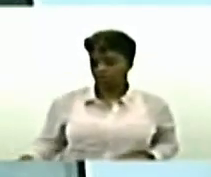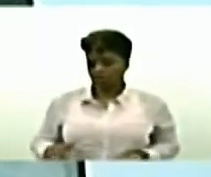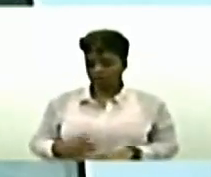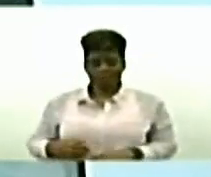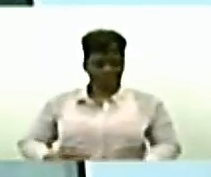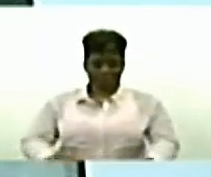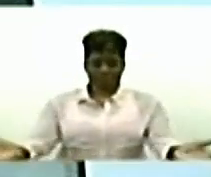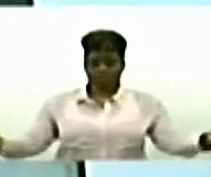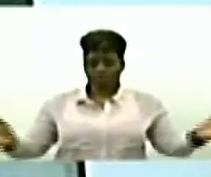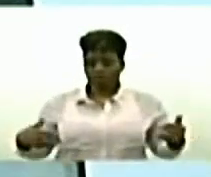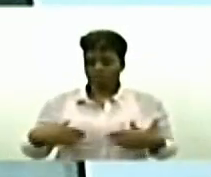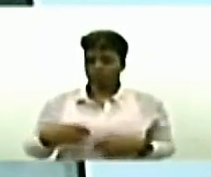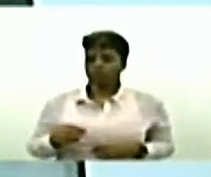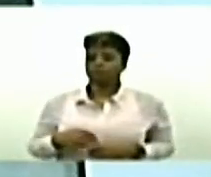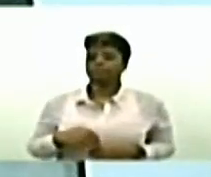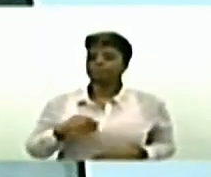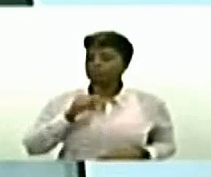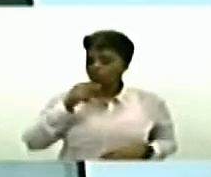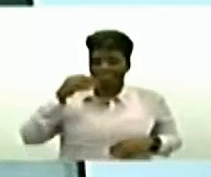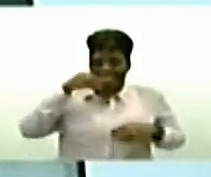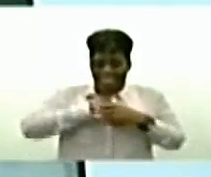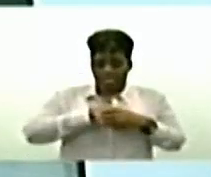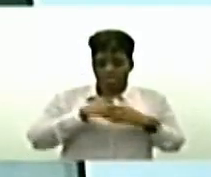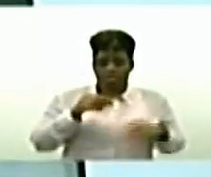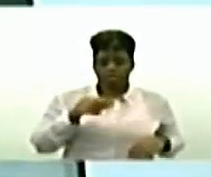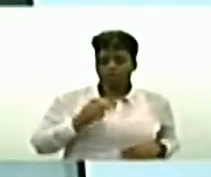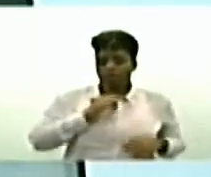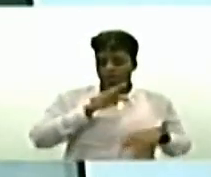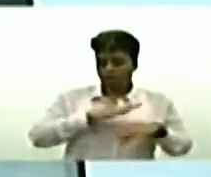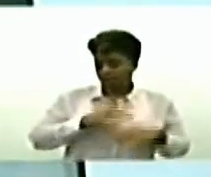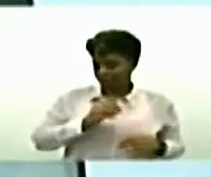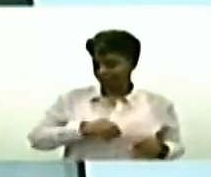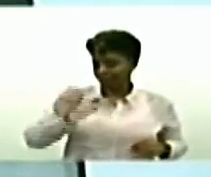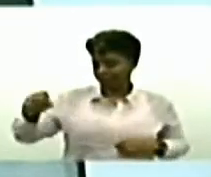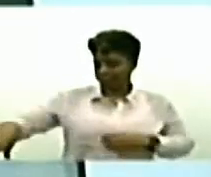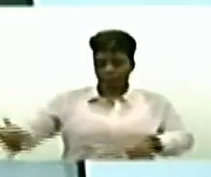whether it's degradable or non-biodegradable,